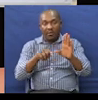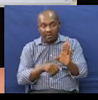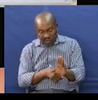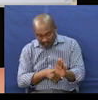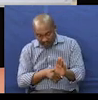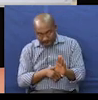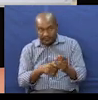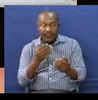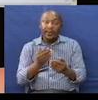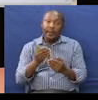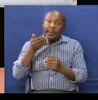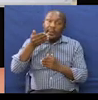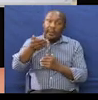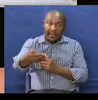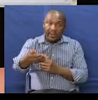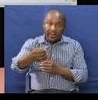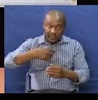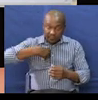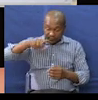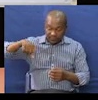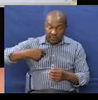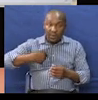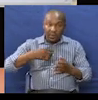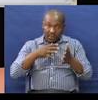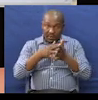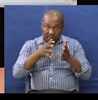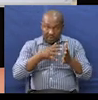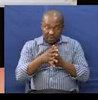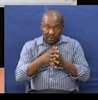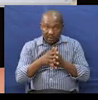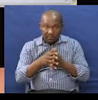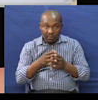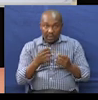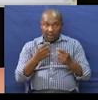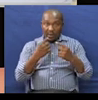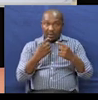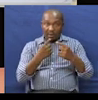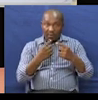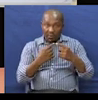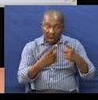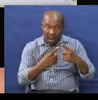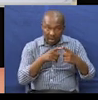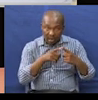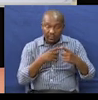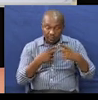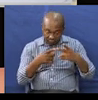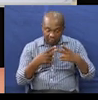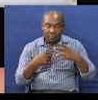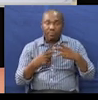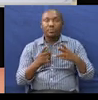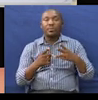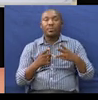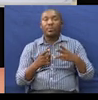to explain and discuss one social organization and production after another.